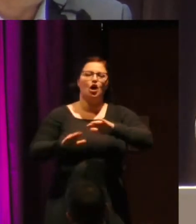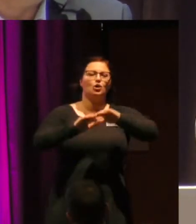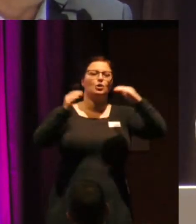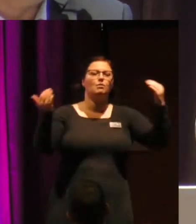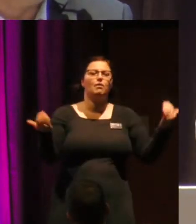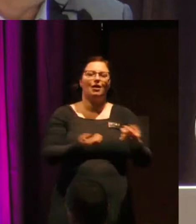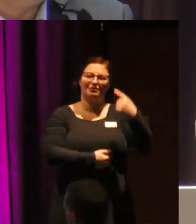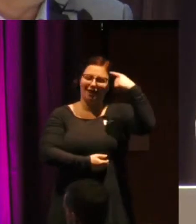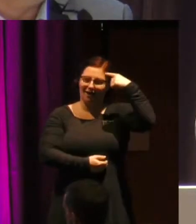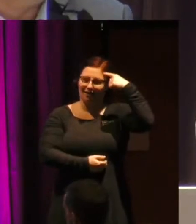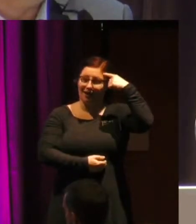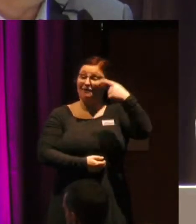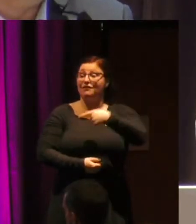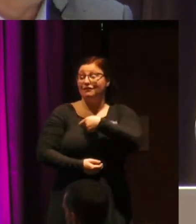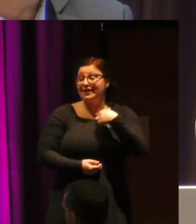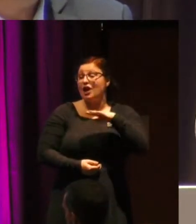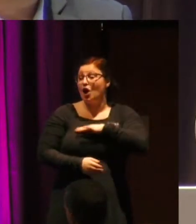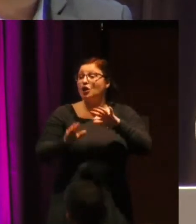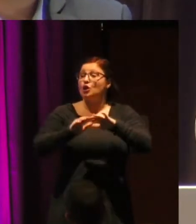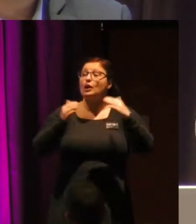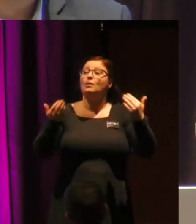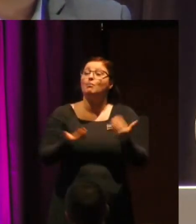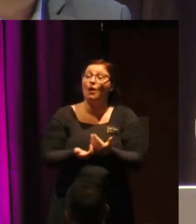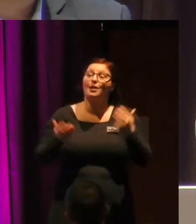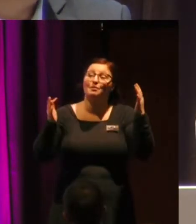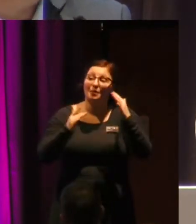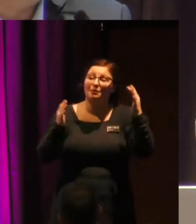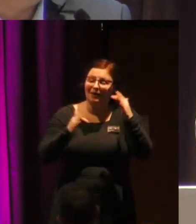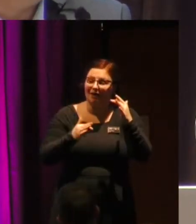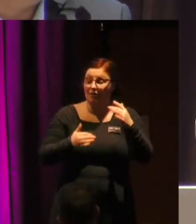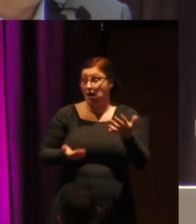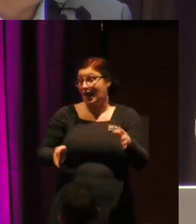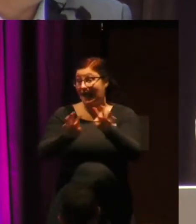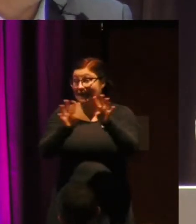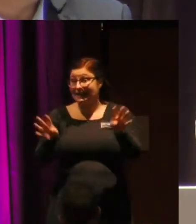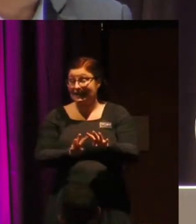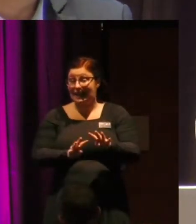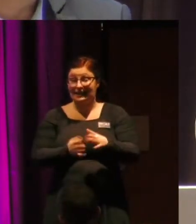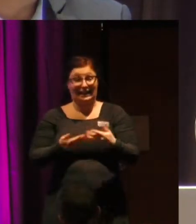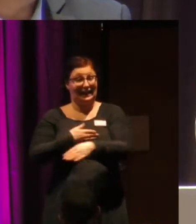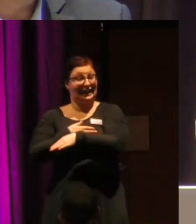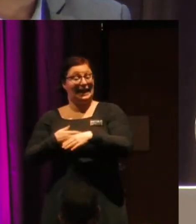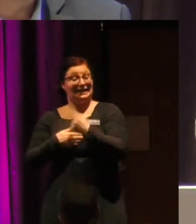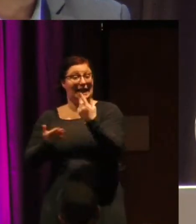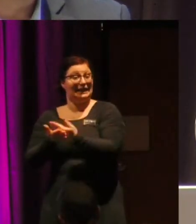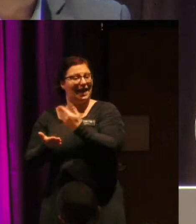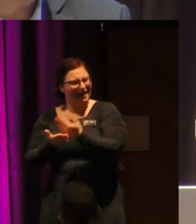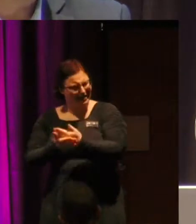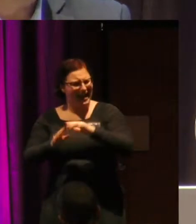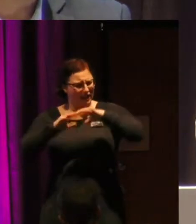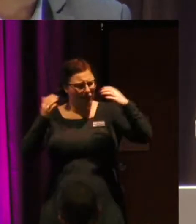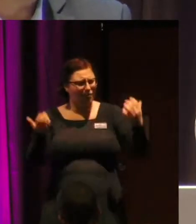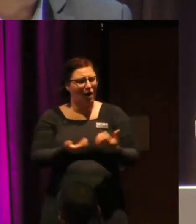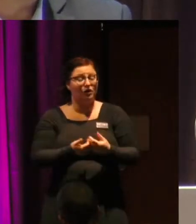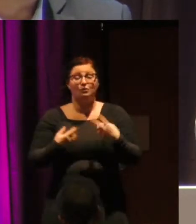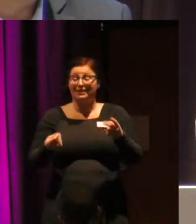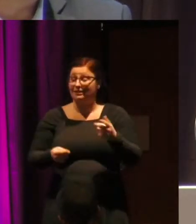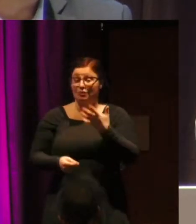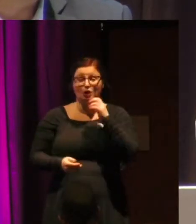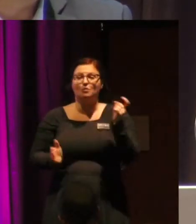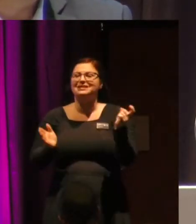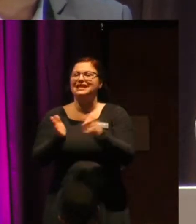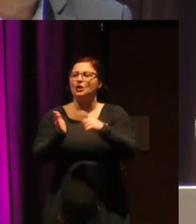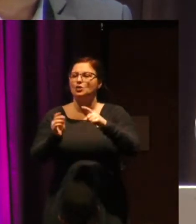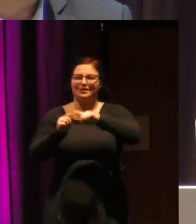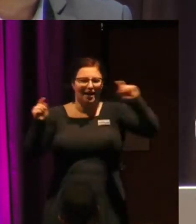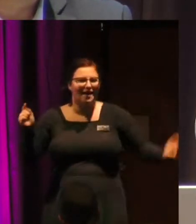mindset, because it is a global challenge. And like internet, it's global. And it's seconds. It's about seconds,